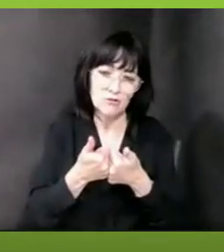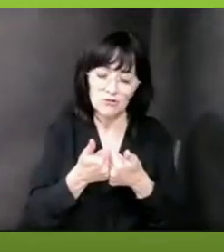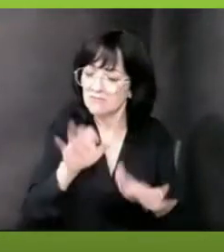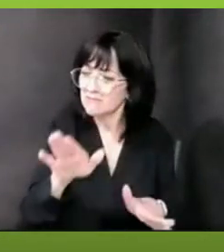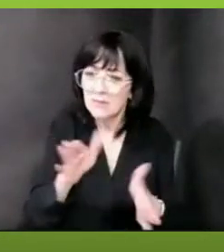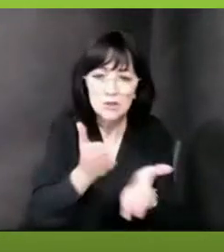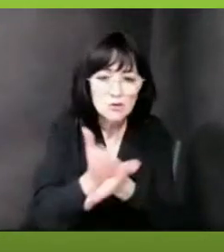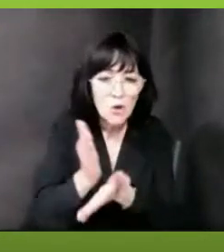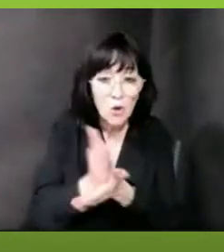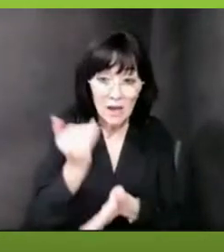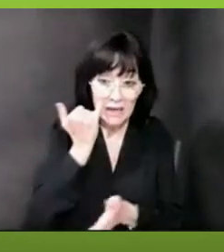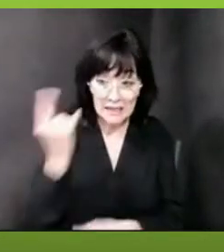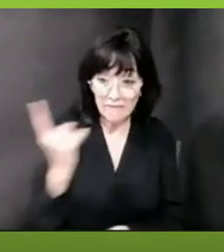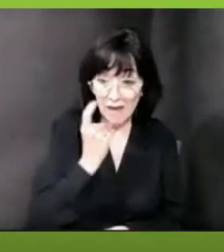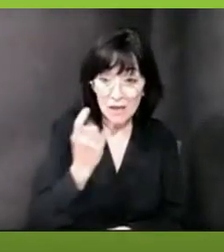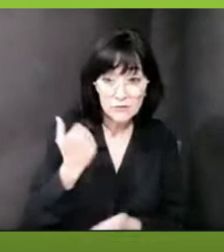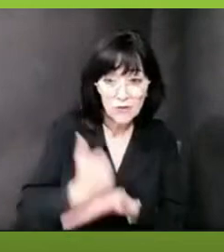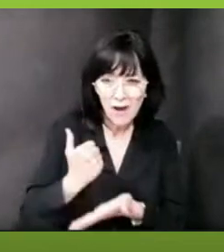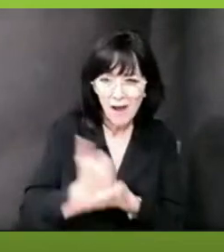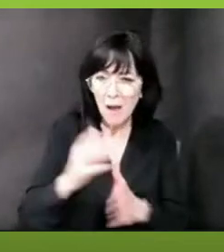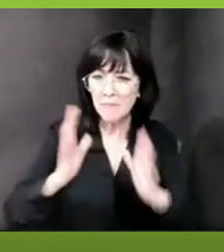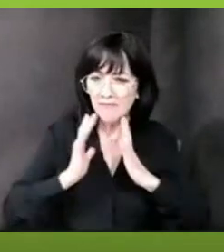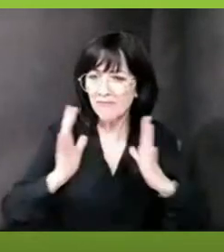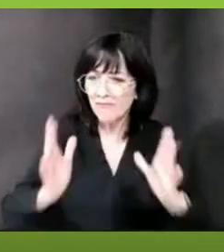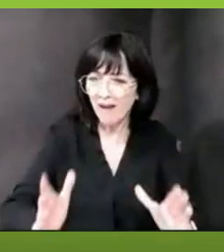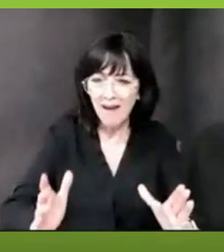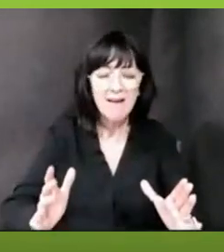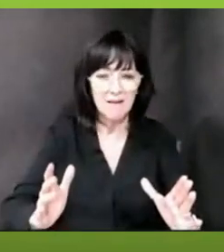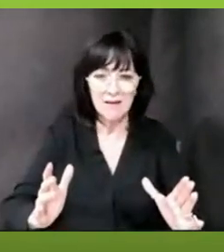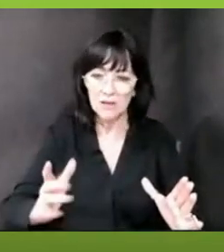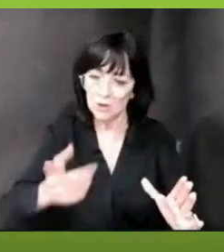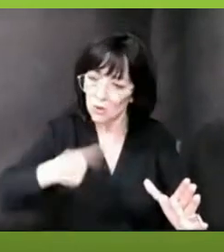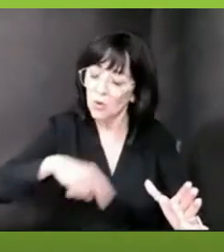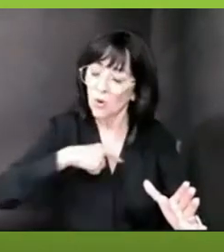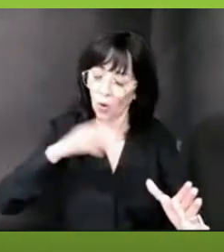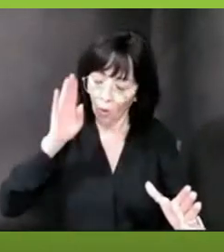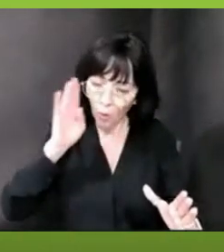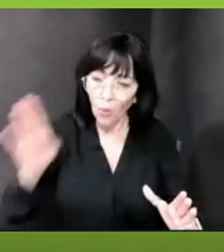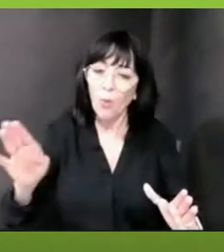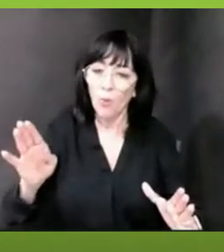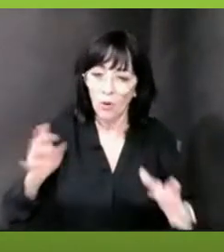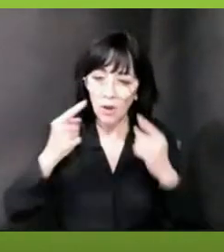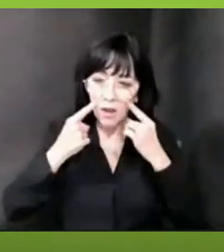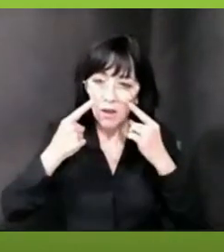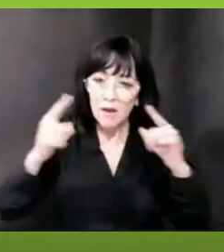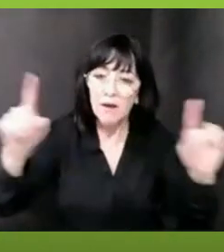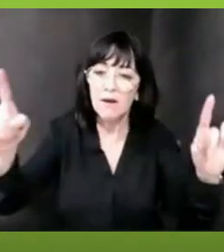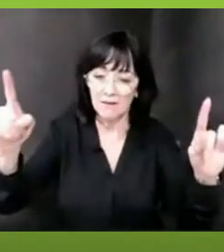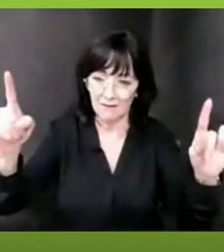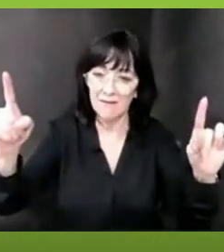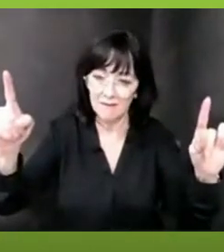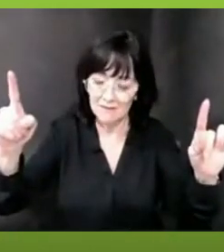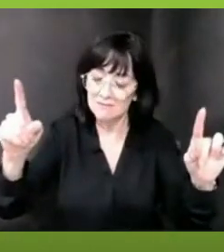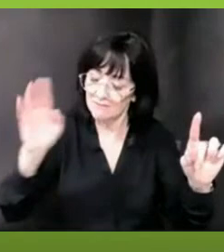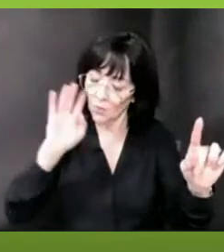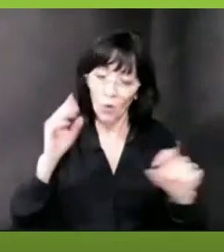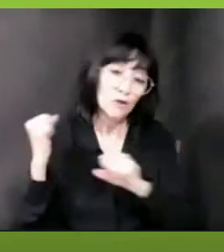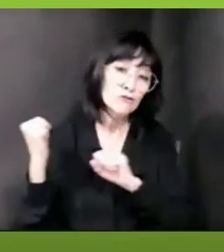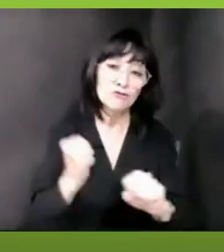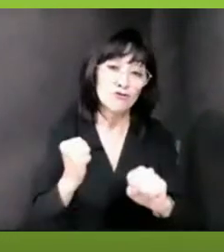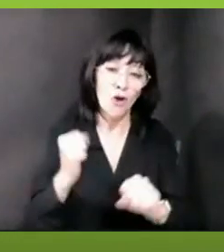here. And hopefully we're all going to get through this together and come out stronger in the